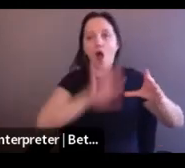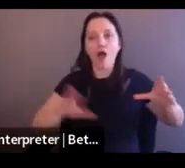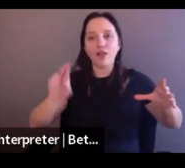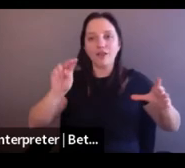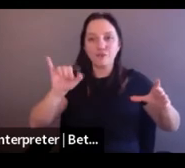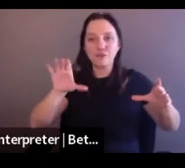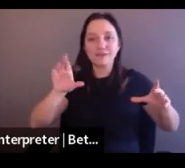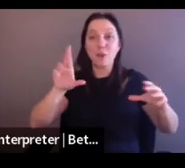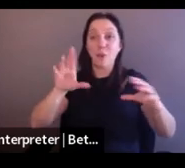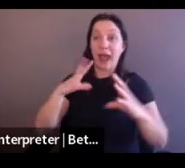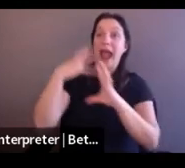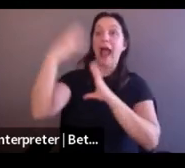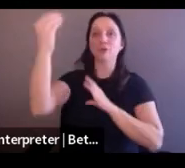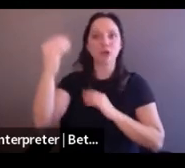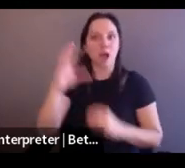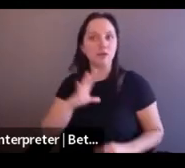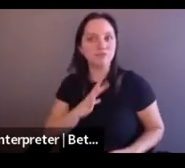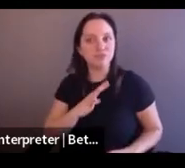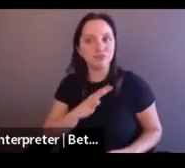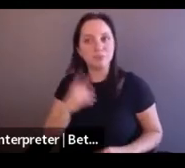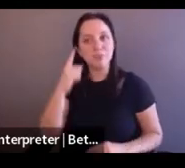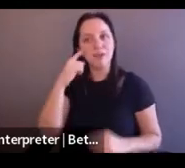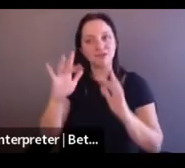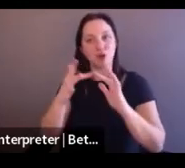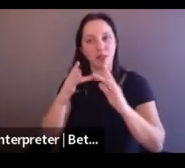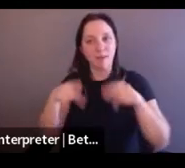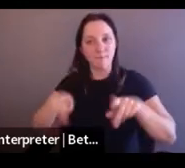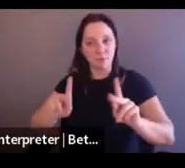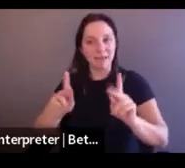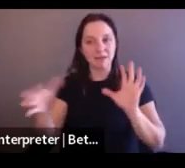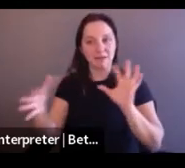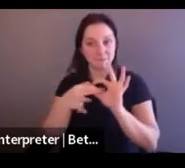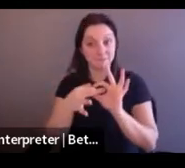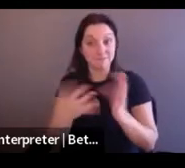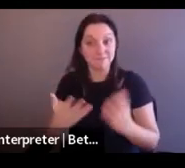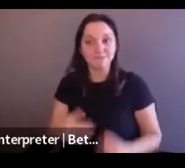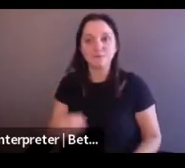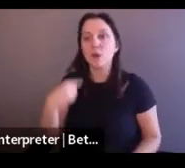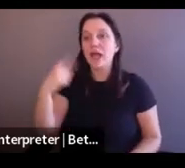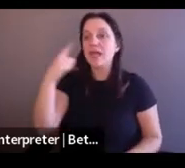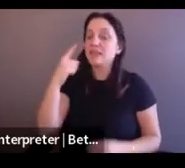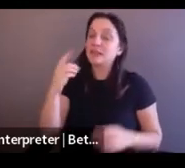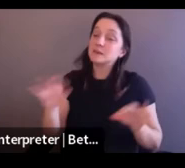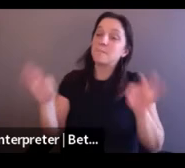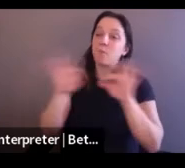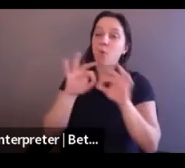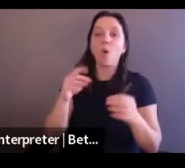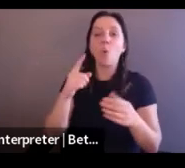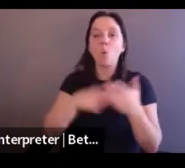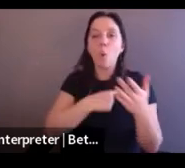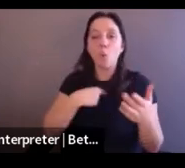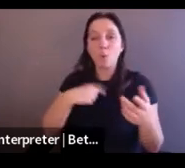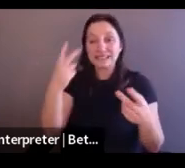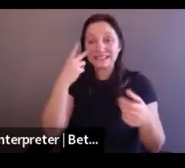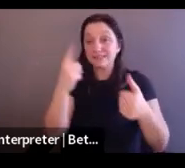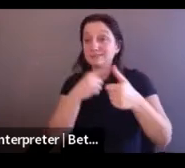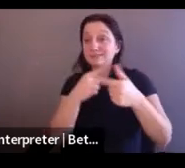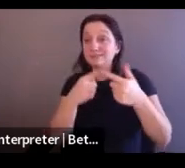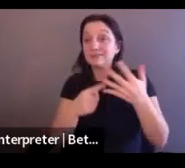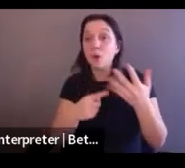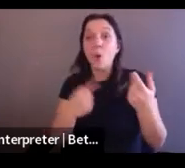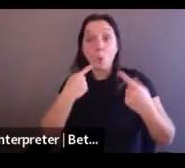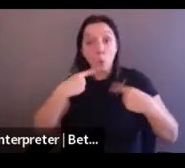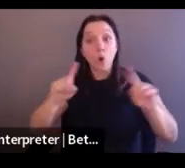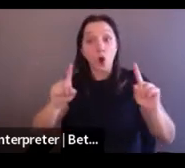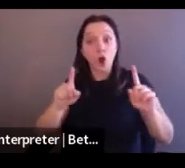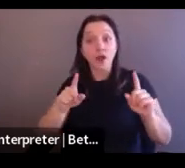absolutely. I think thinking about that and keeping some of the things that are working for our organization that we had to develop during pandemic,